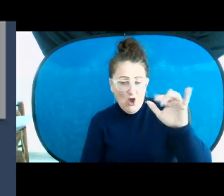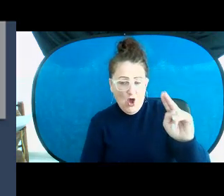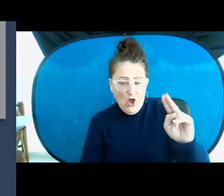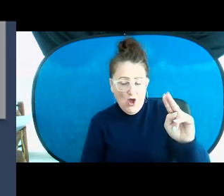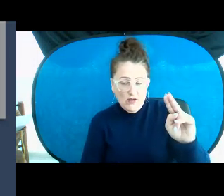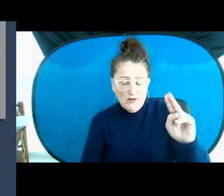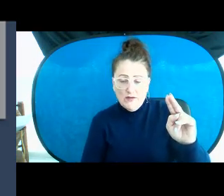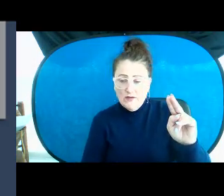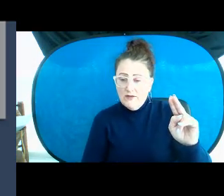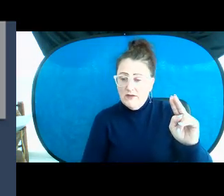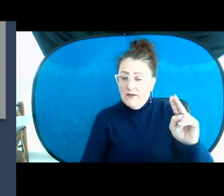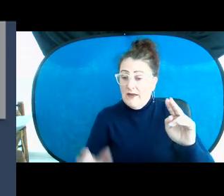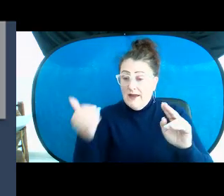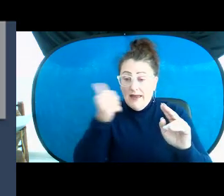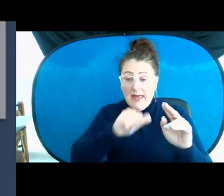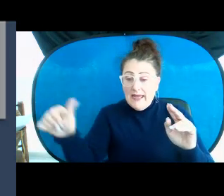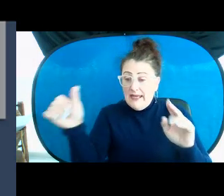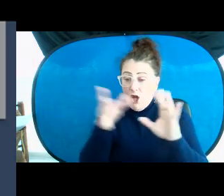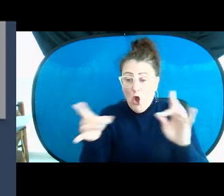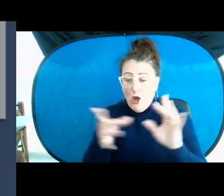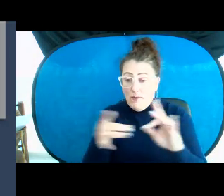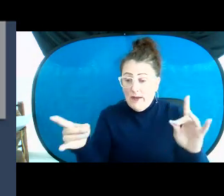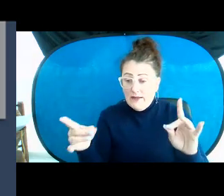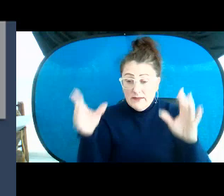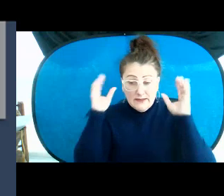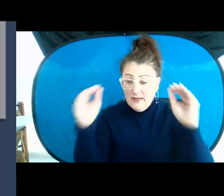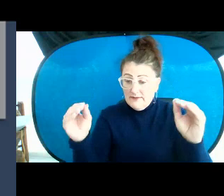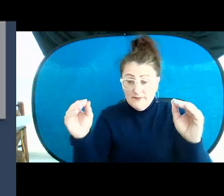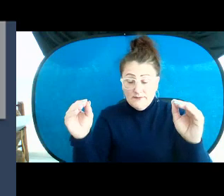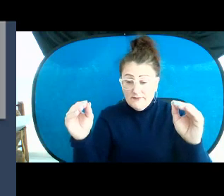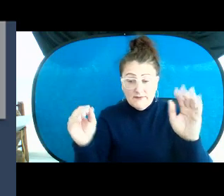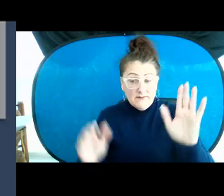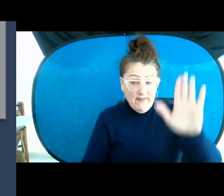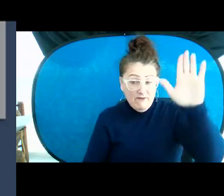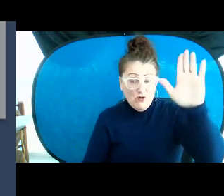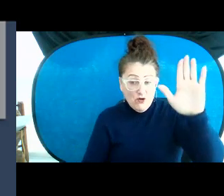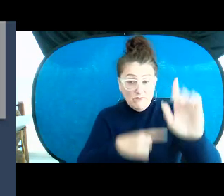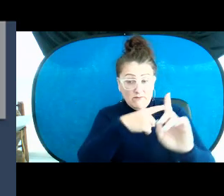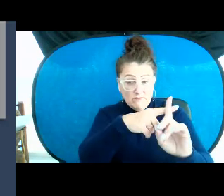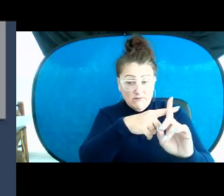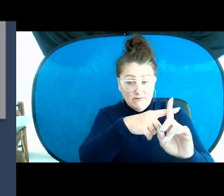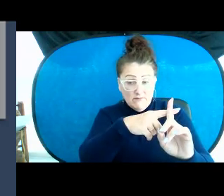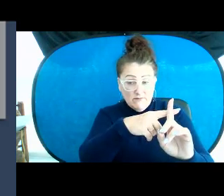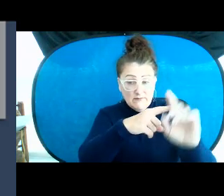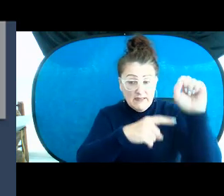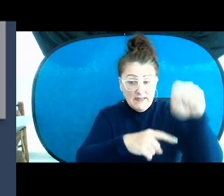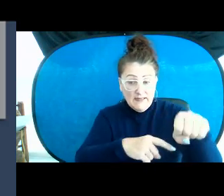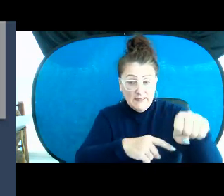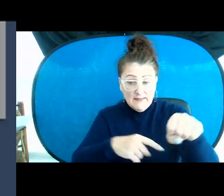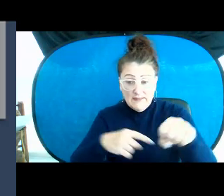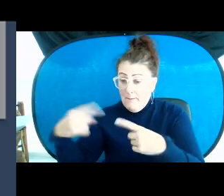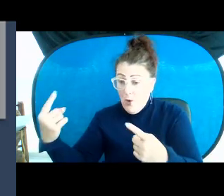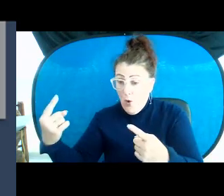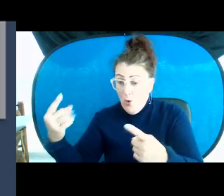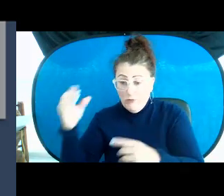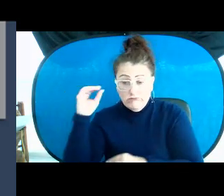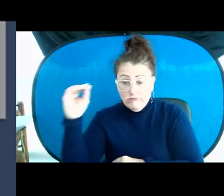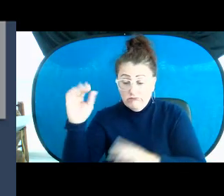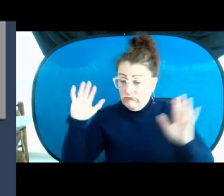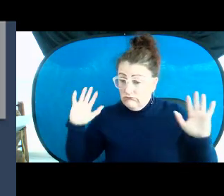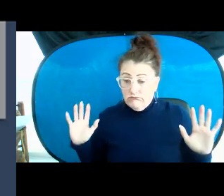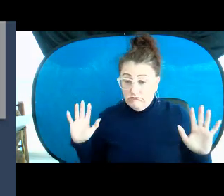see if there's any questions or comments. Hearing none, all those in favor? Opposed? Abstentions?